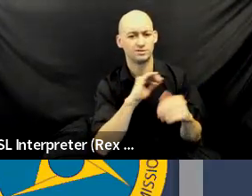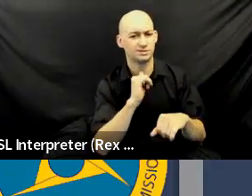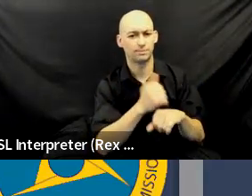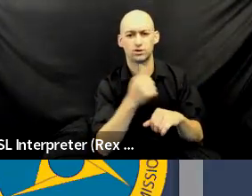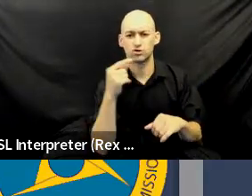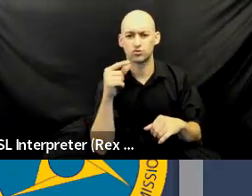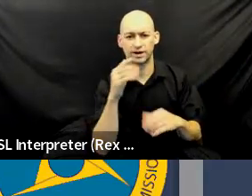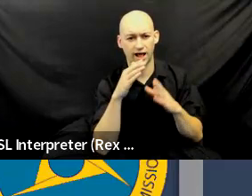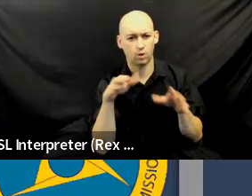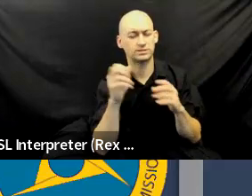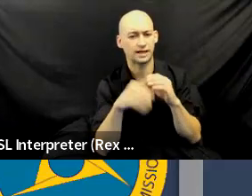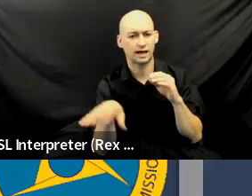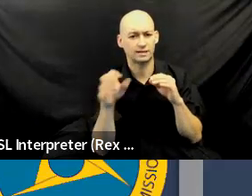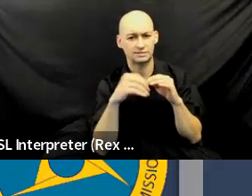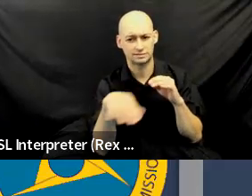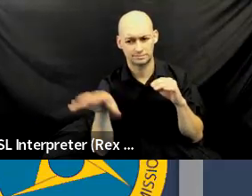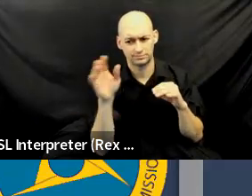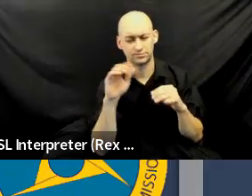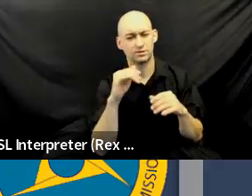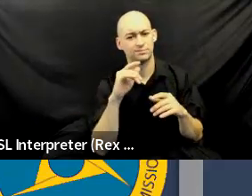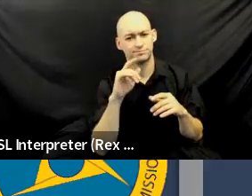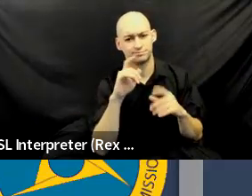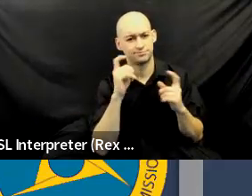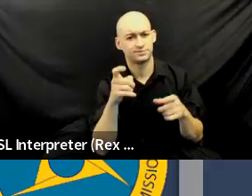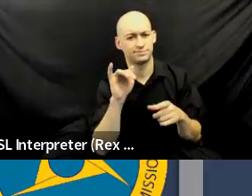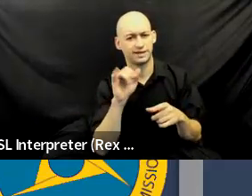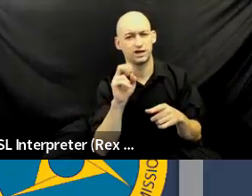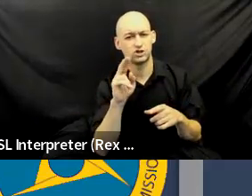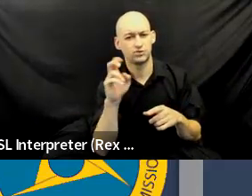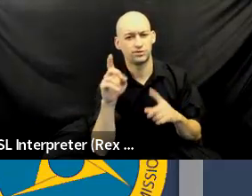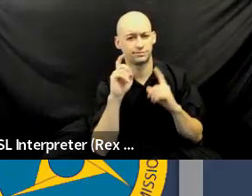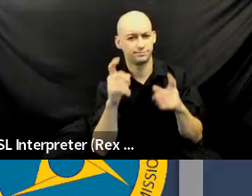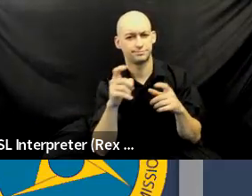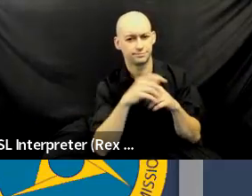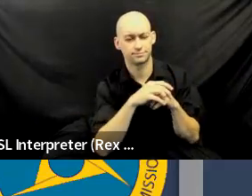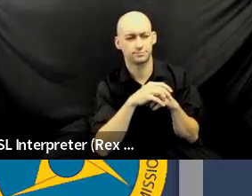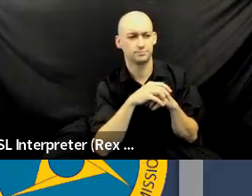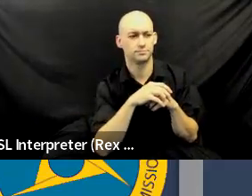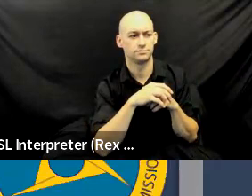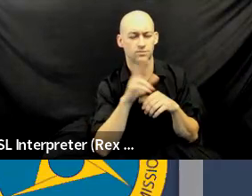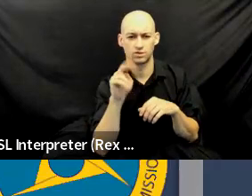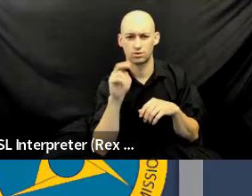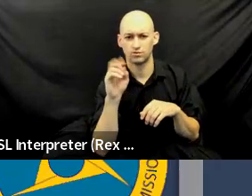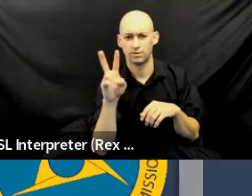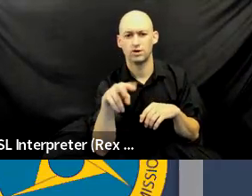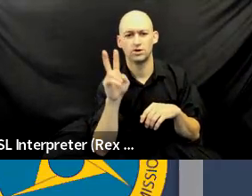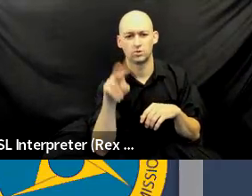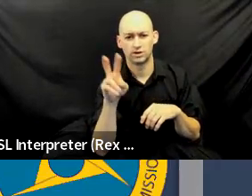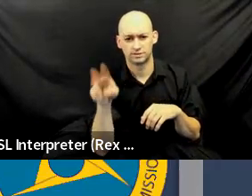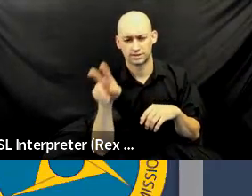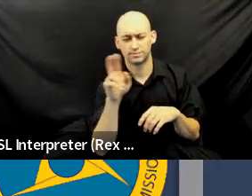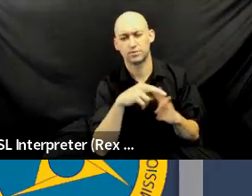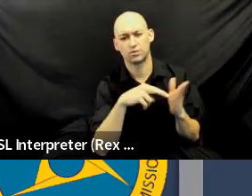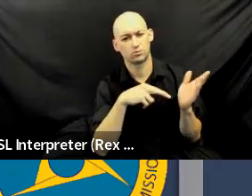performance measures was issued as part of the Transportation Performance Management. It was published in November 22nd. The rule requires